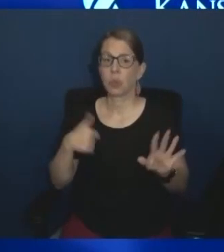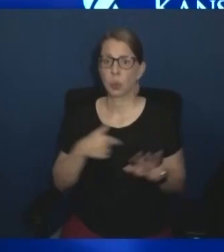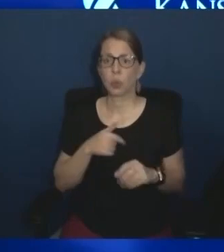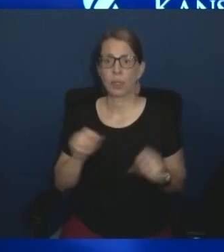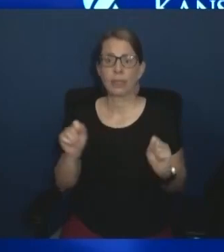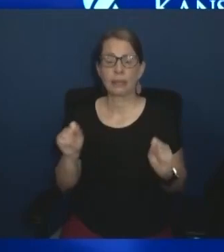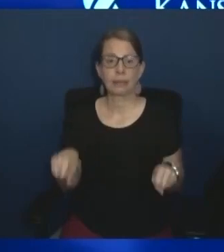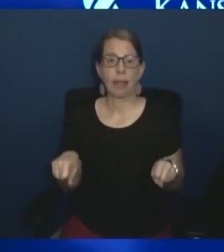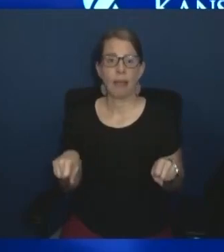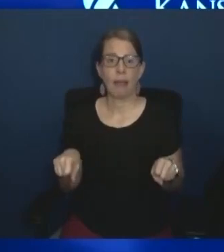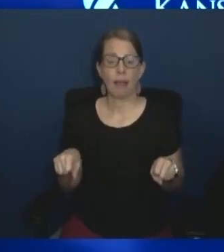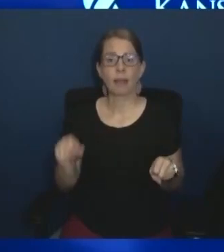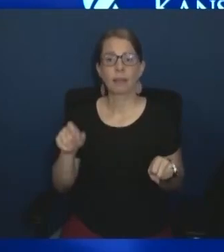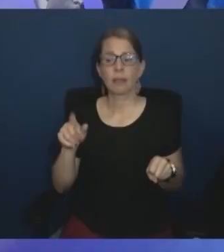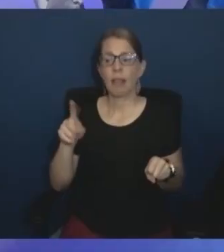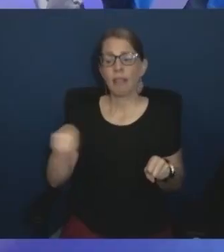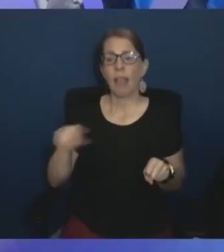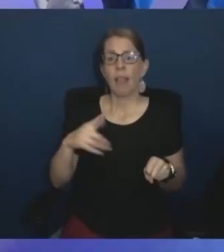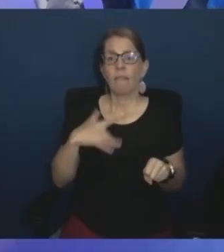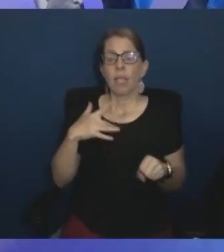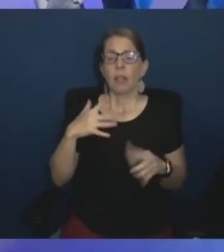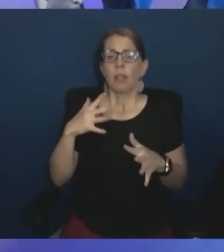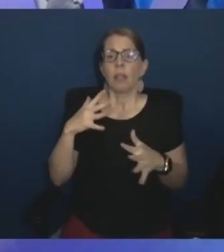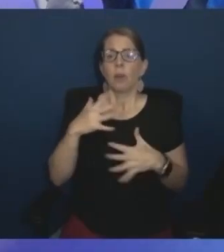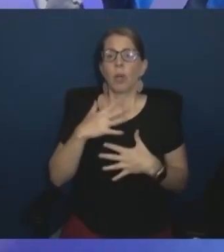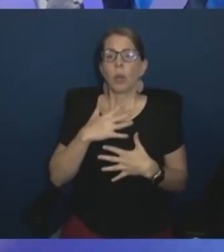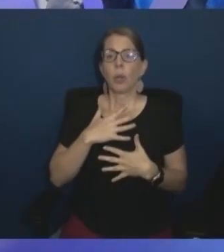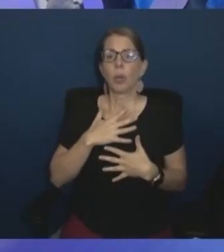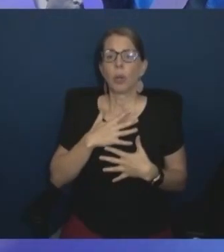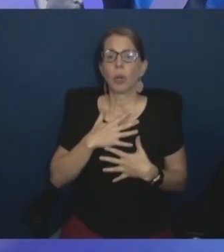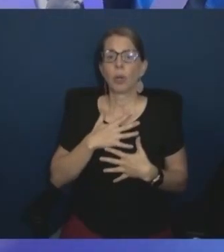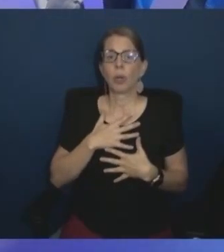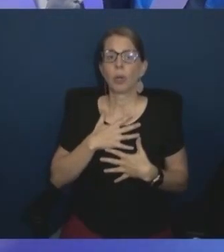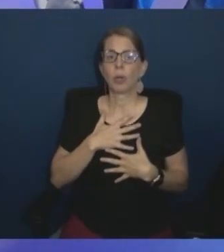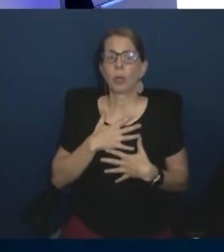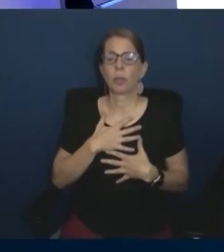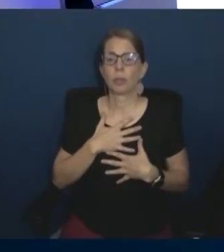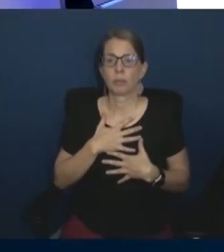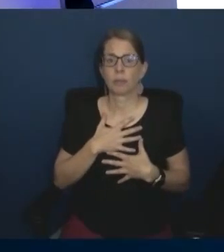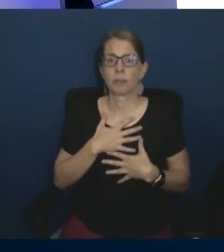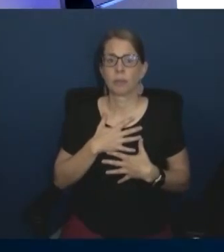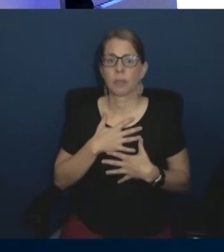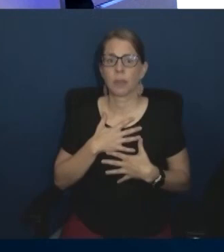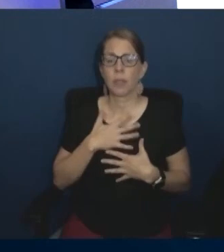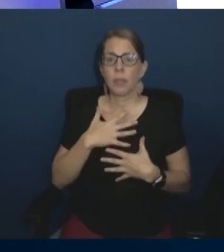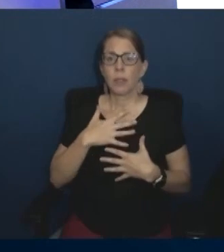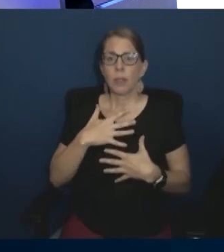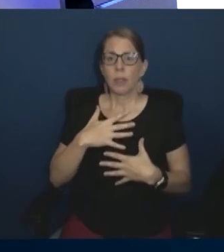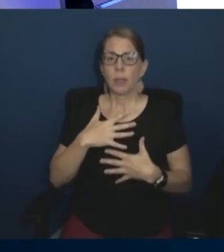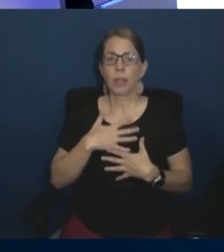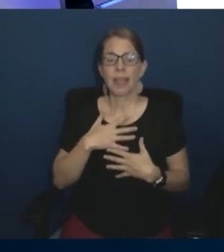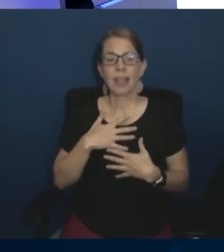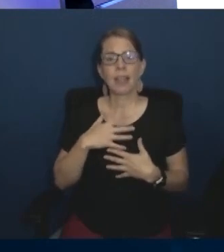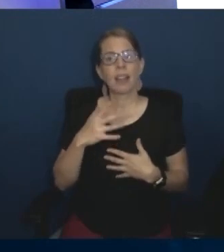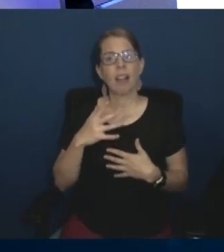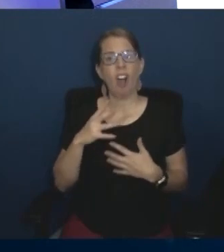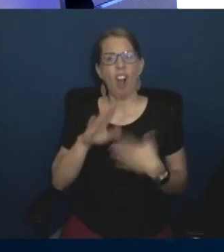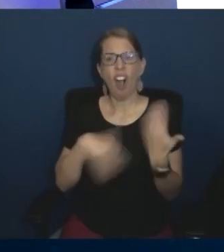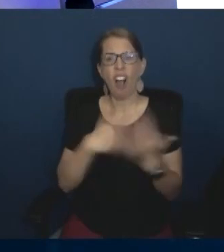let them relax and heal the lungs. That all sounds bad. It does. How can we prevent that? You